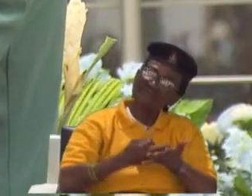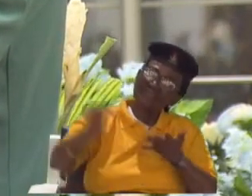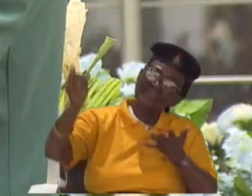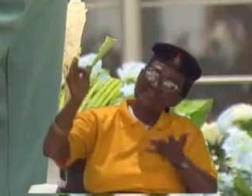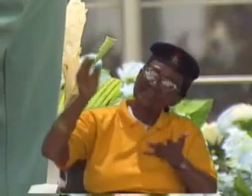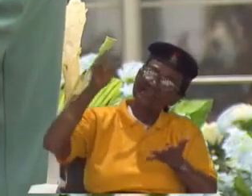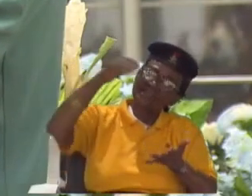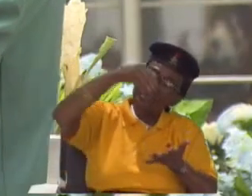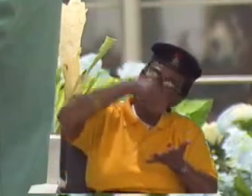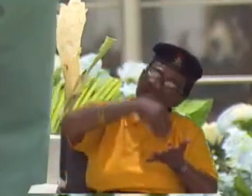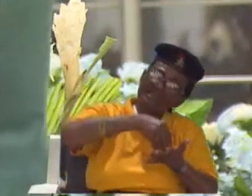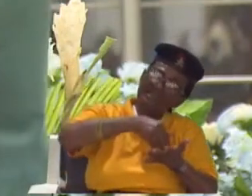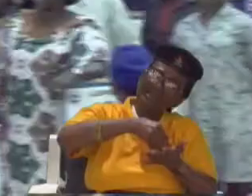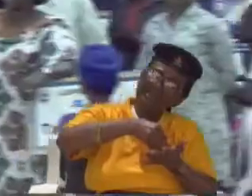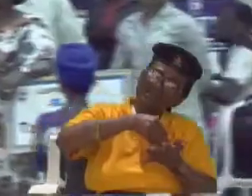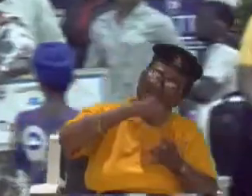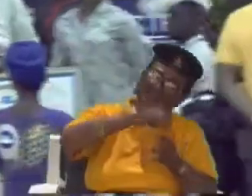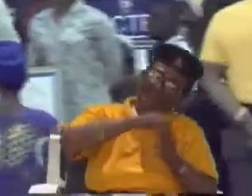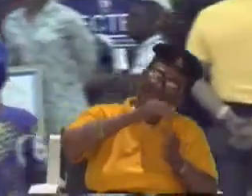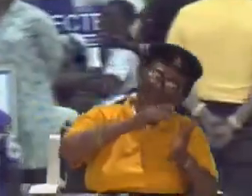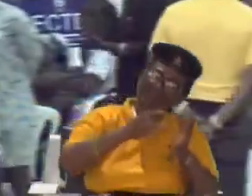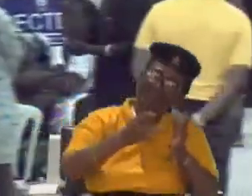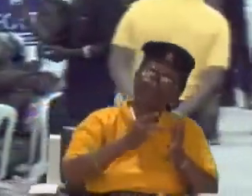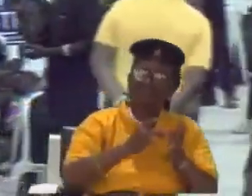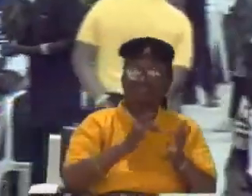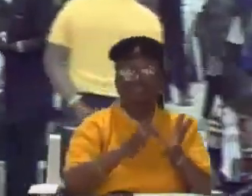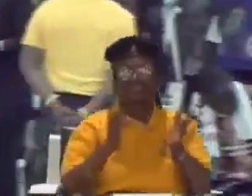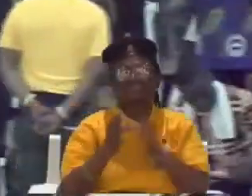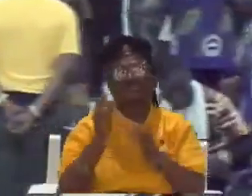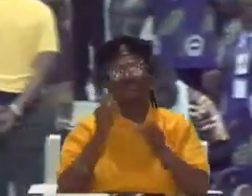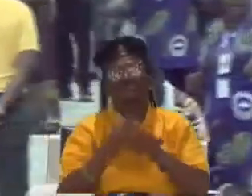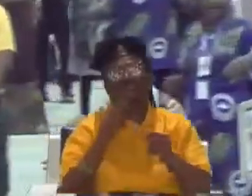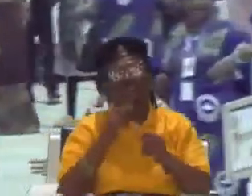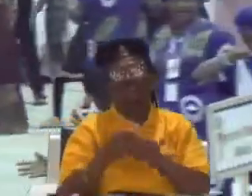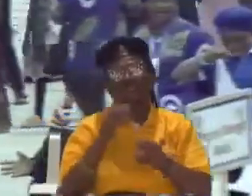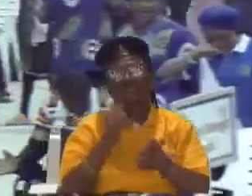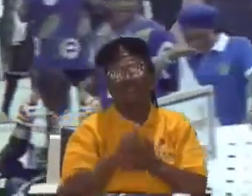Oh, tun ni fidi re mi ninu idawo kidawo mo.